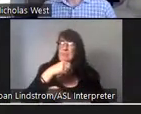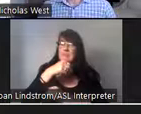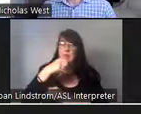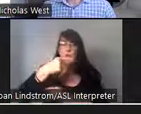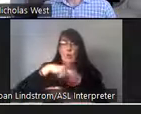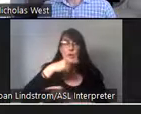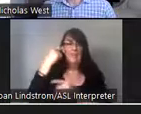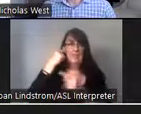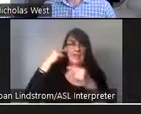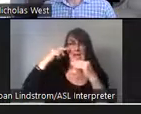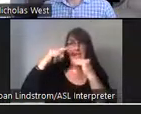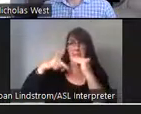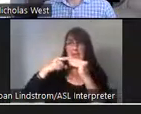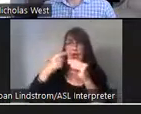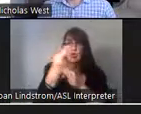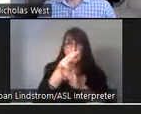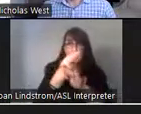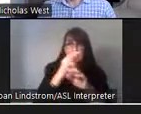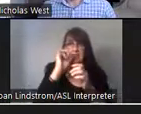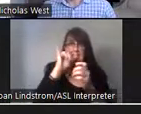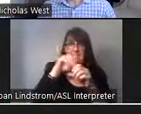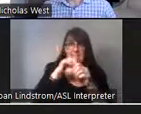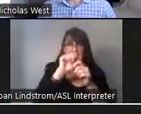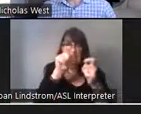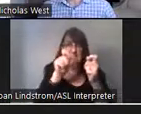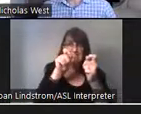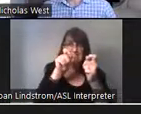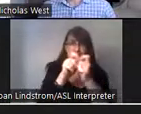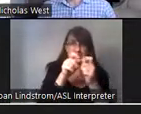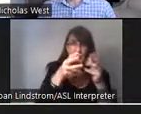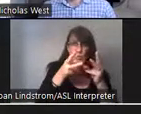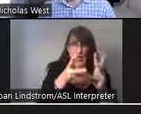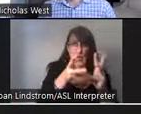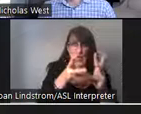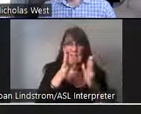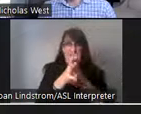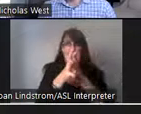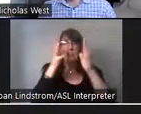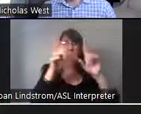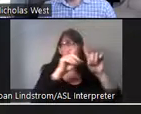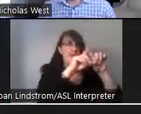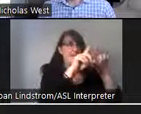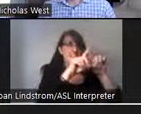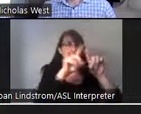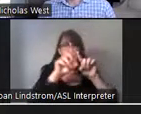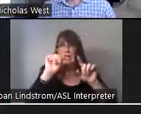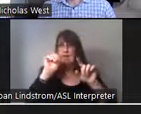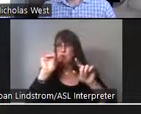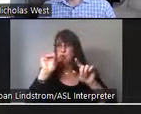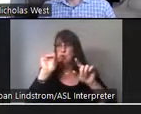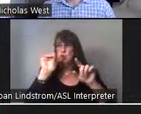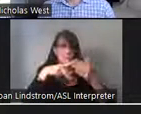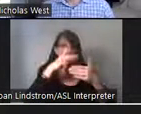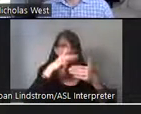we're thinking about implementing in a very specific acquisition program. But the fact is we have lots of different acquisition programs, which I'll